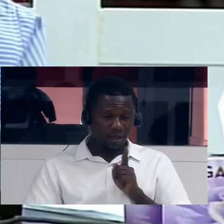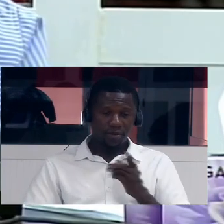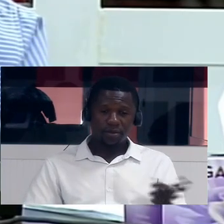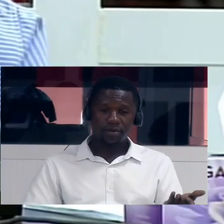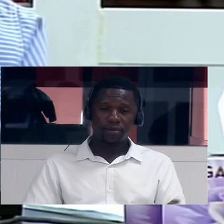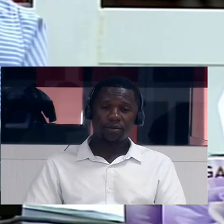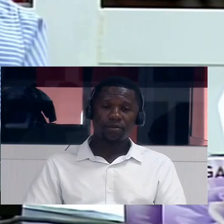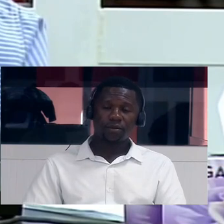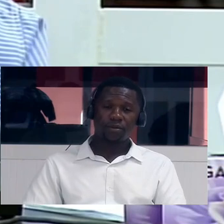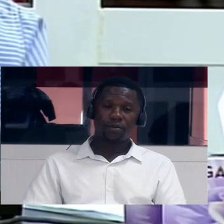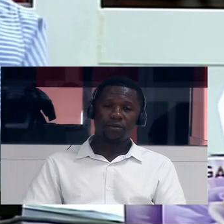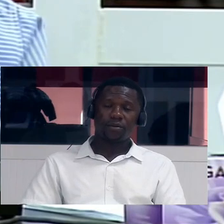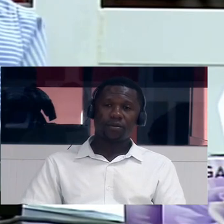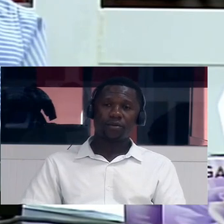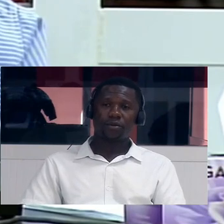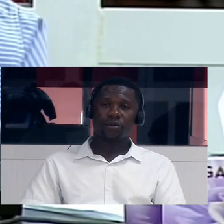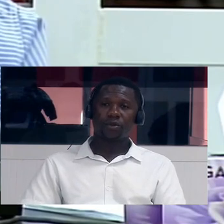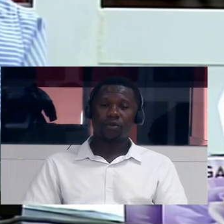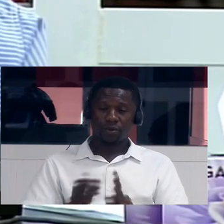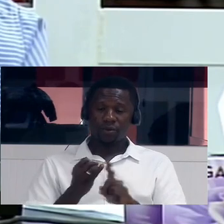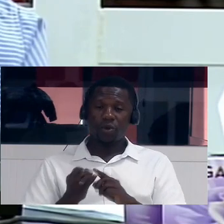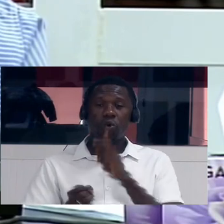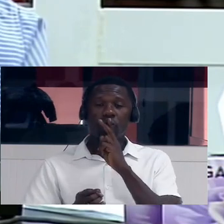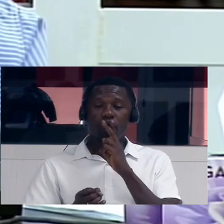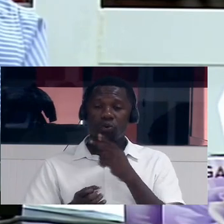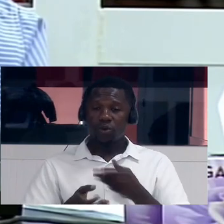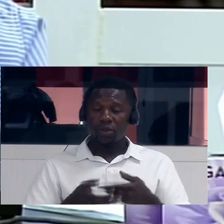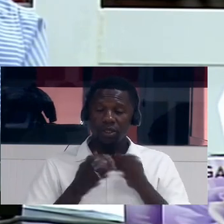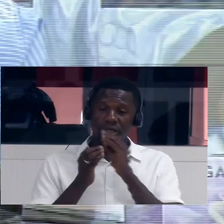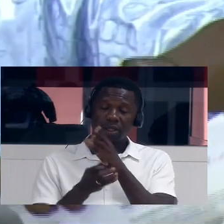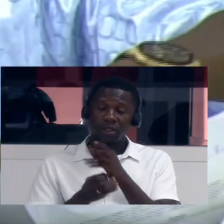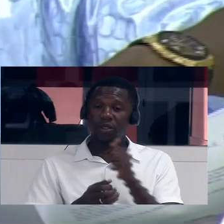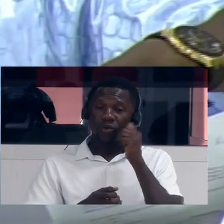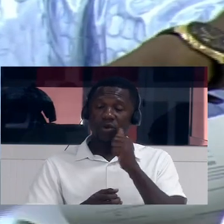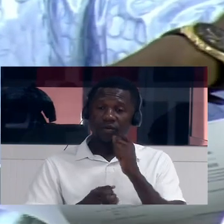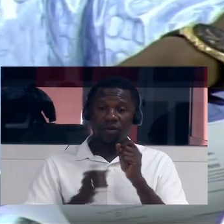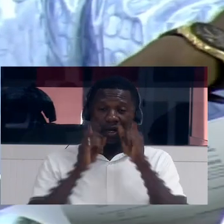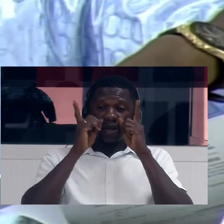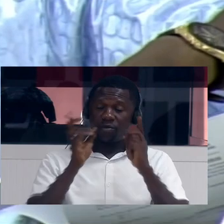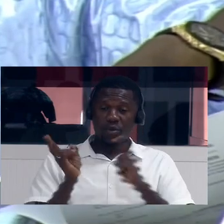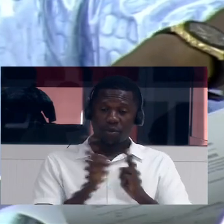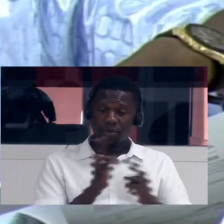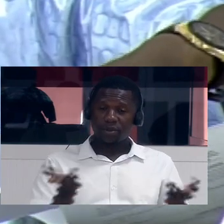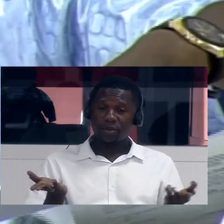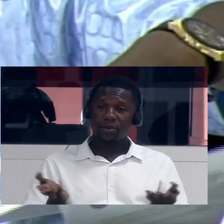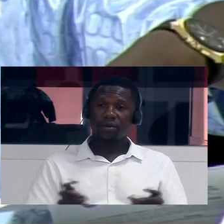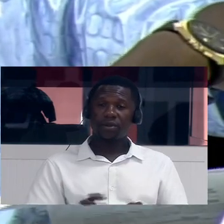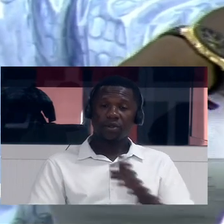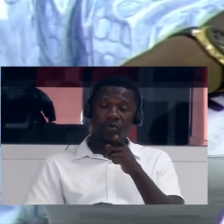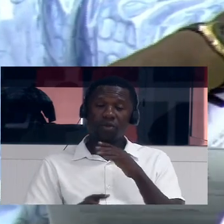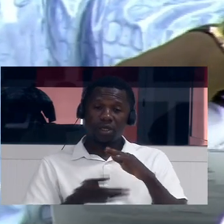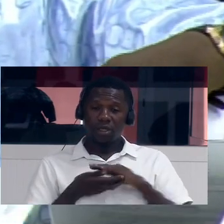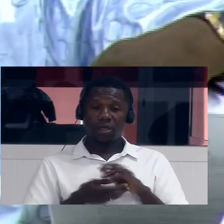Who authorized the use of live ammunition? Did you get confirmation from your